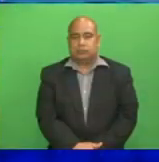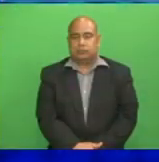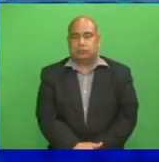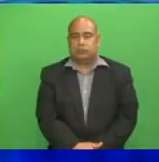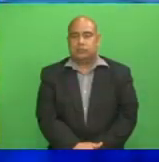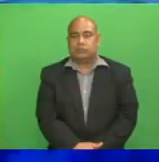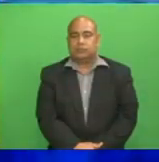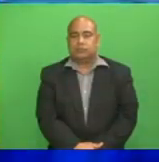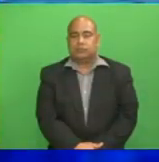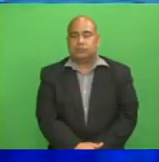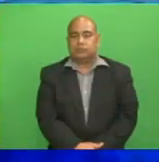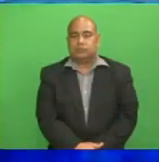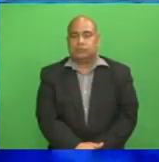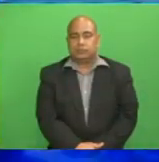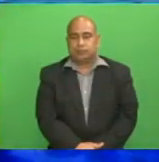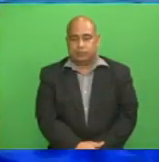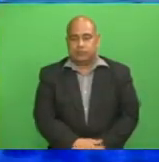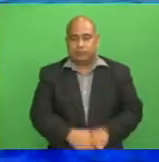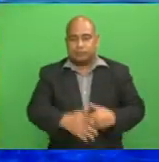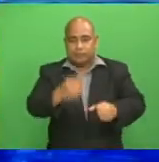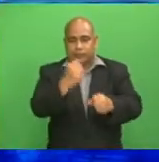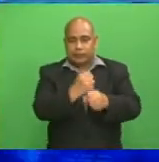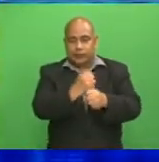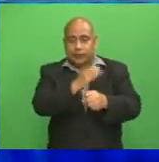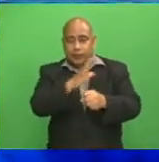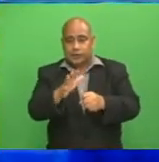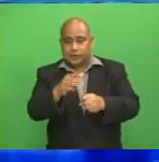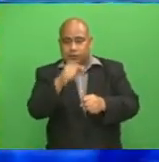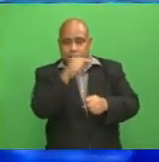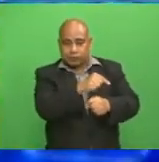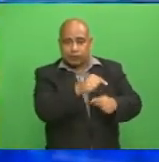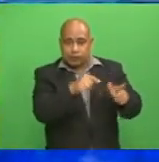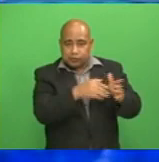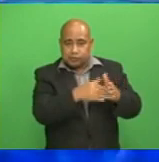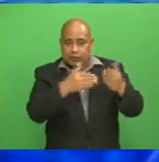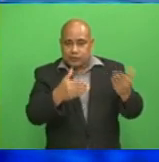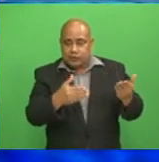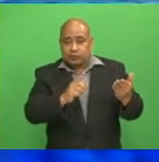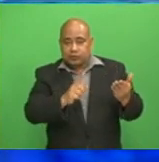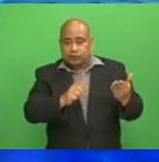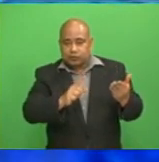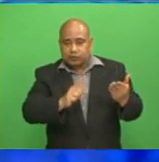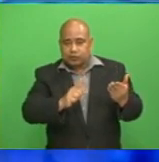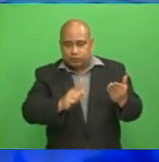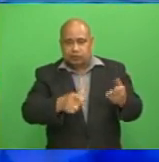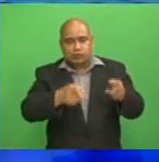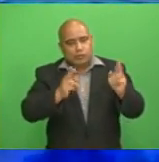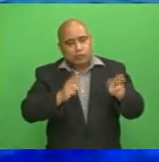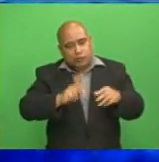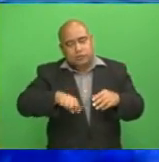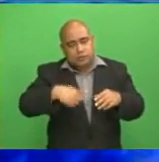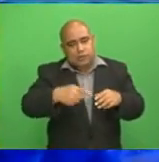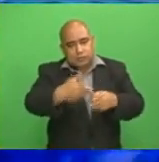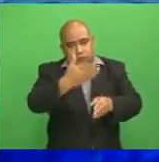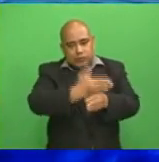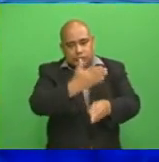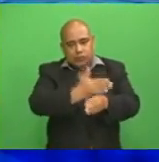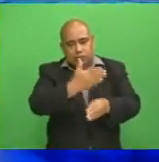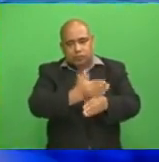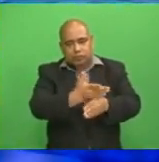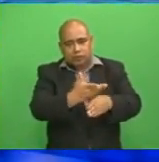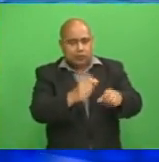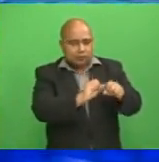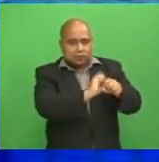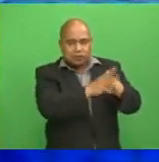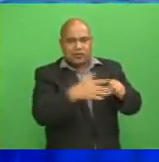Manohan Aluminium and Glass Limited has managed to continue normal operations during this COVID-19 crisis. Established 40 years ago, the